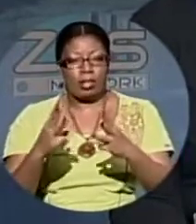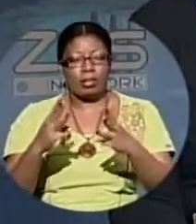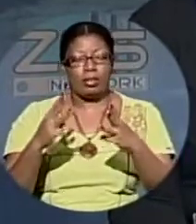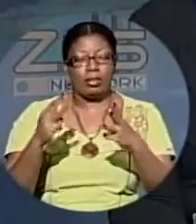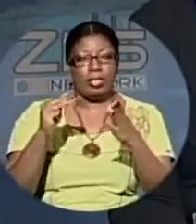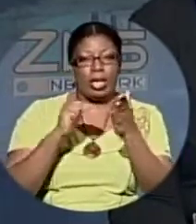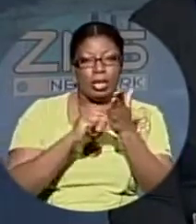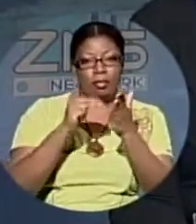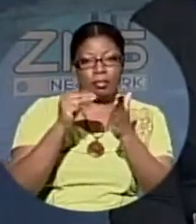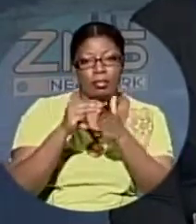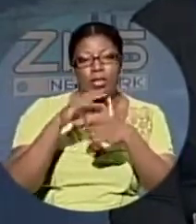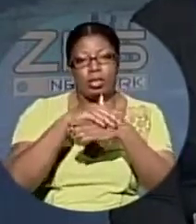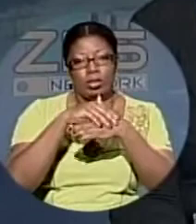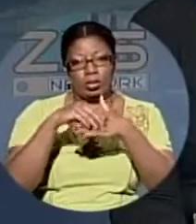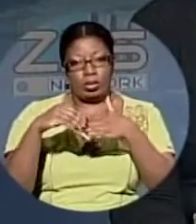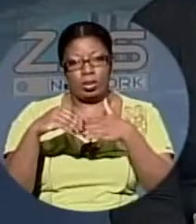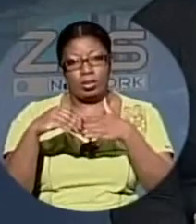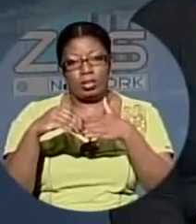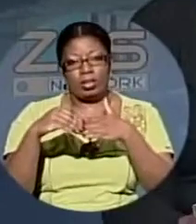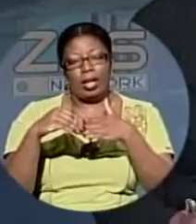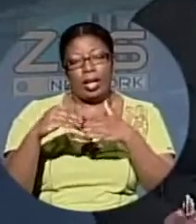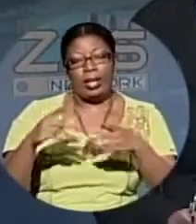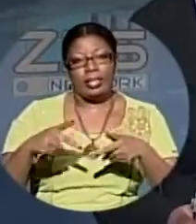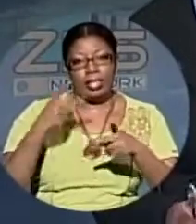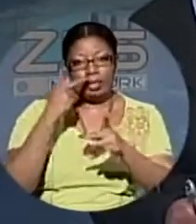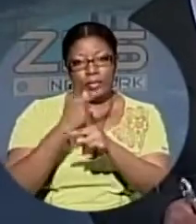their continued support. Carla Palmer has more.